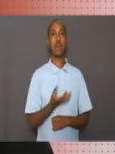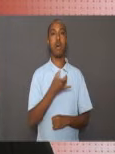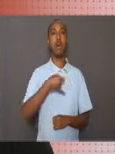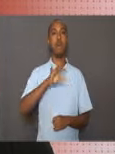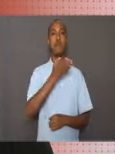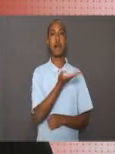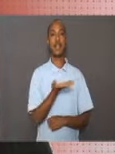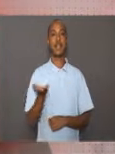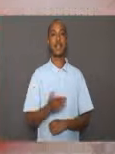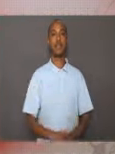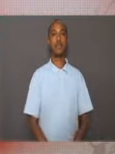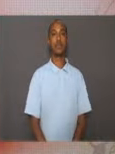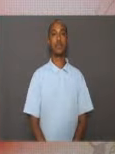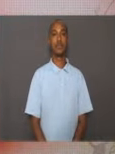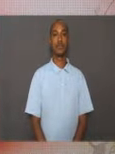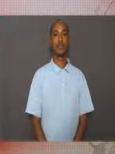matter.